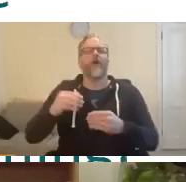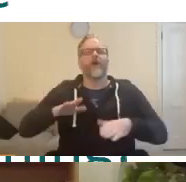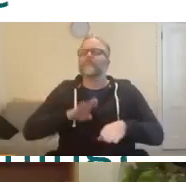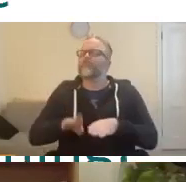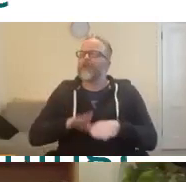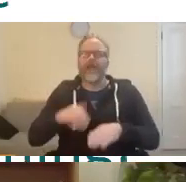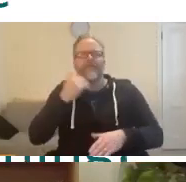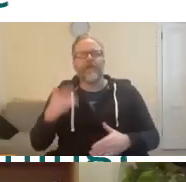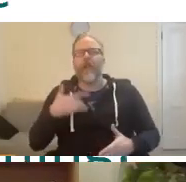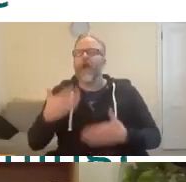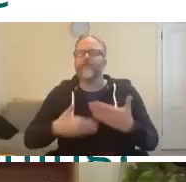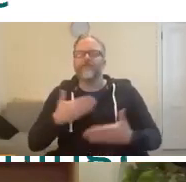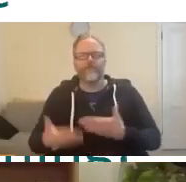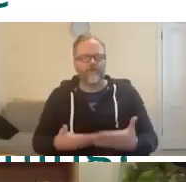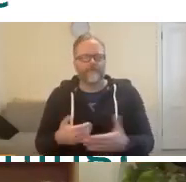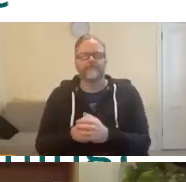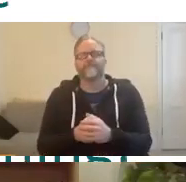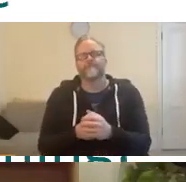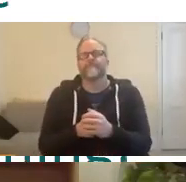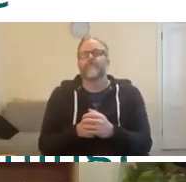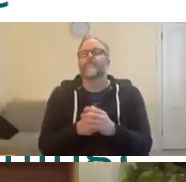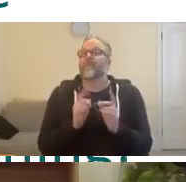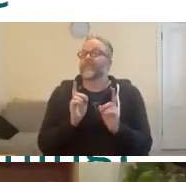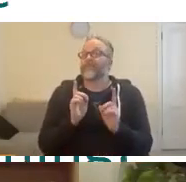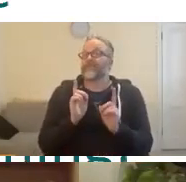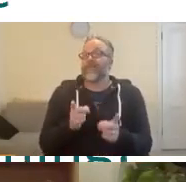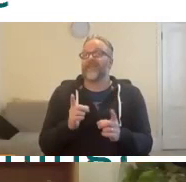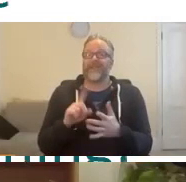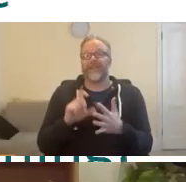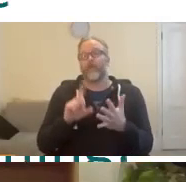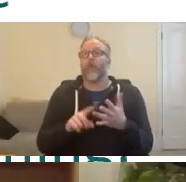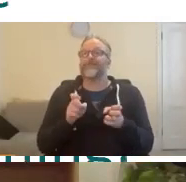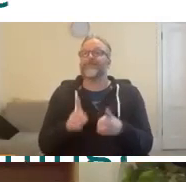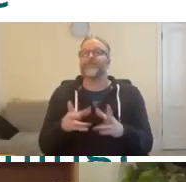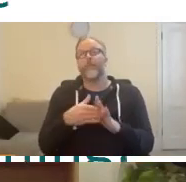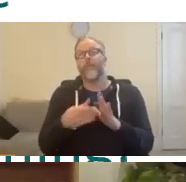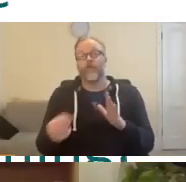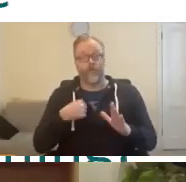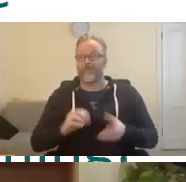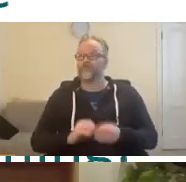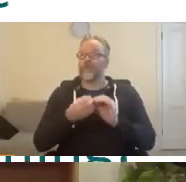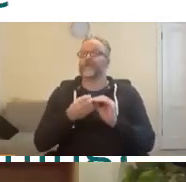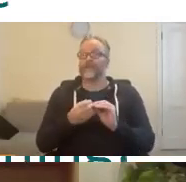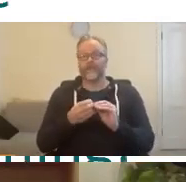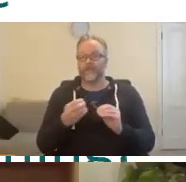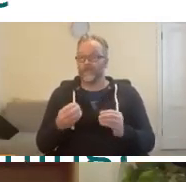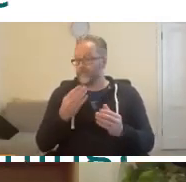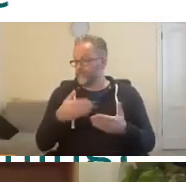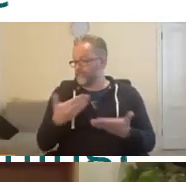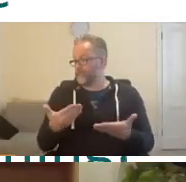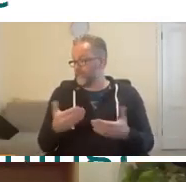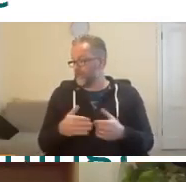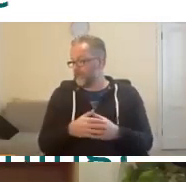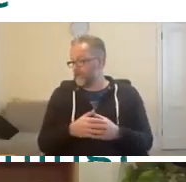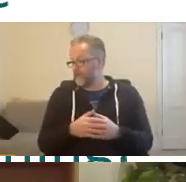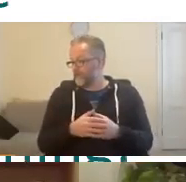everyday life. And that's where this ecosystem model that we created comes into play. And we